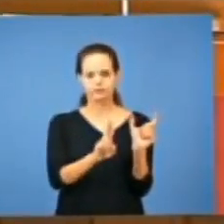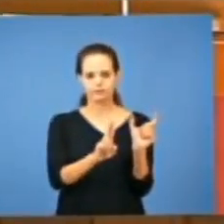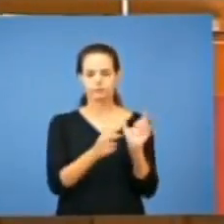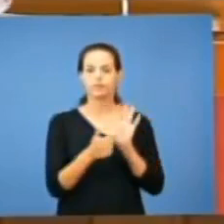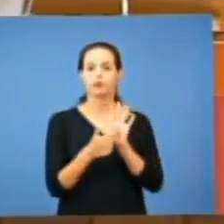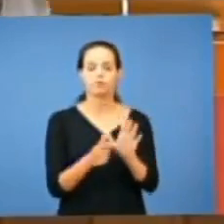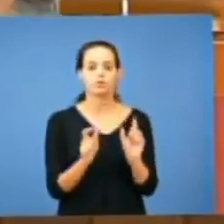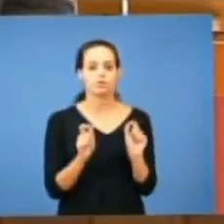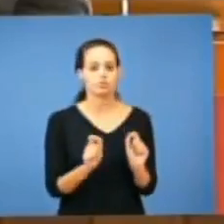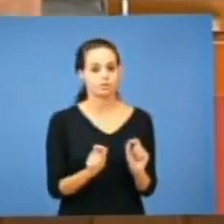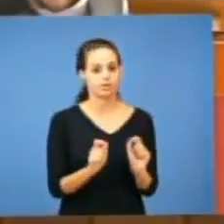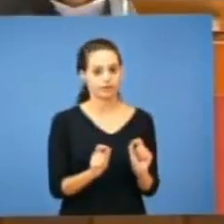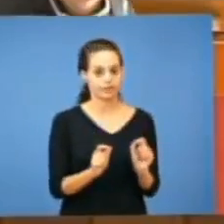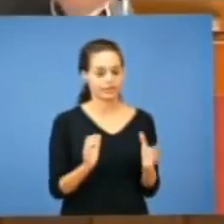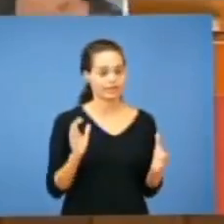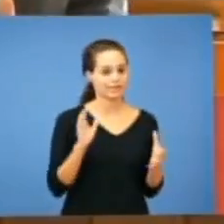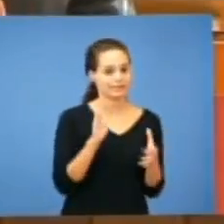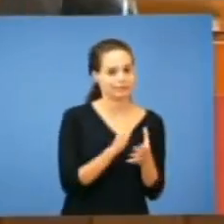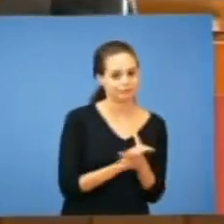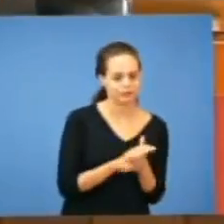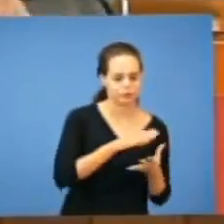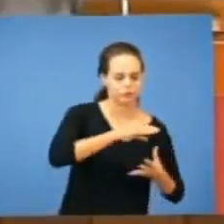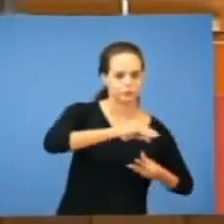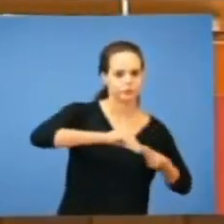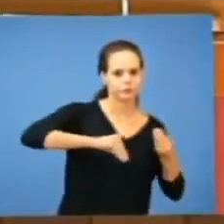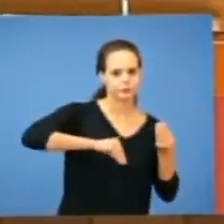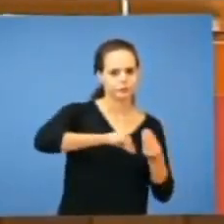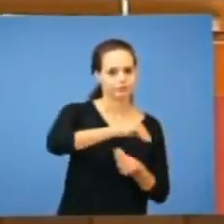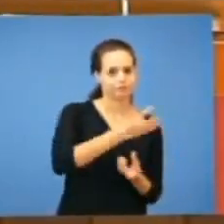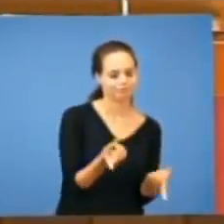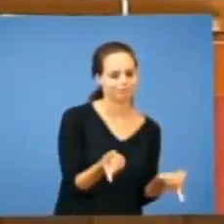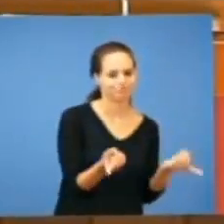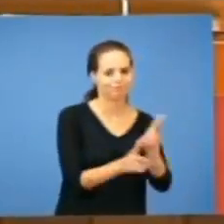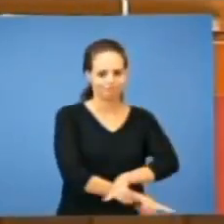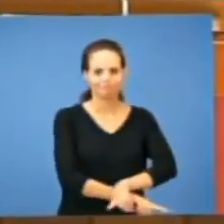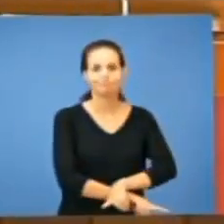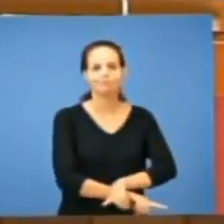Pergamos, marriage, so perverted